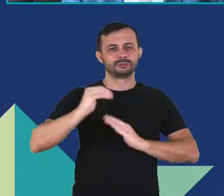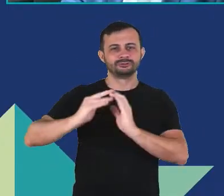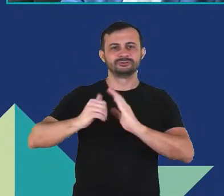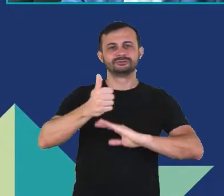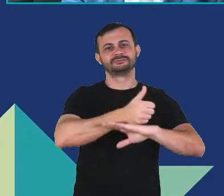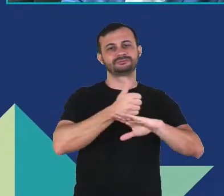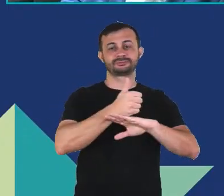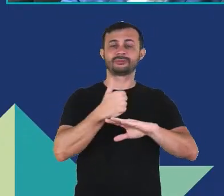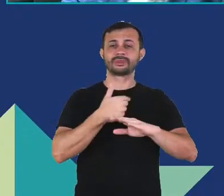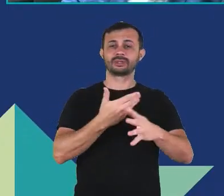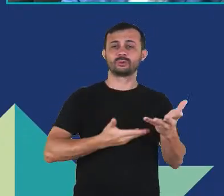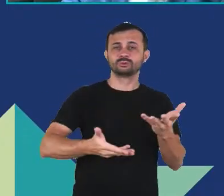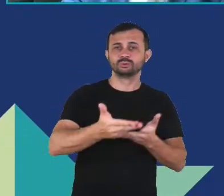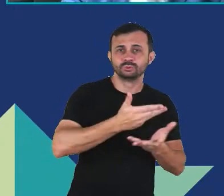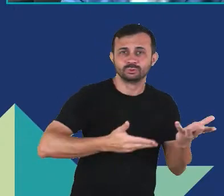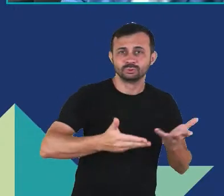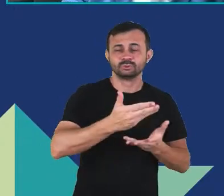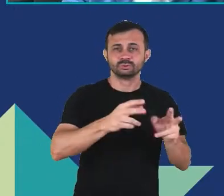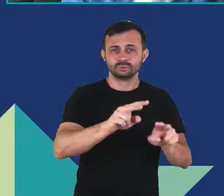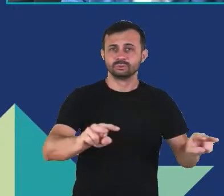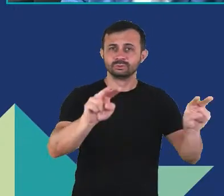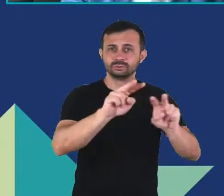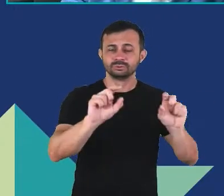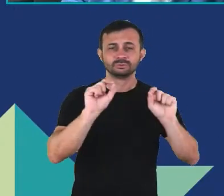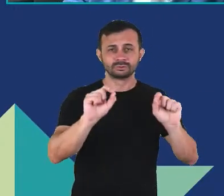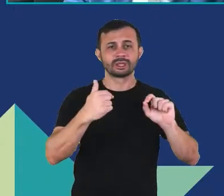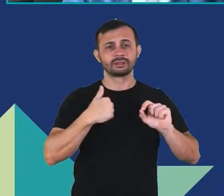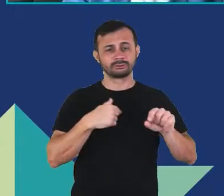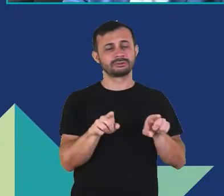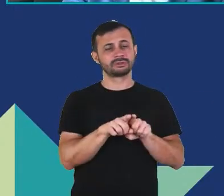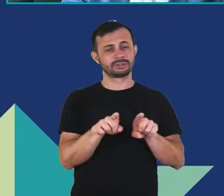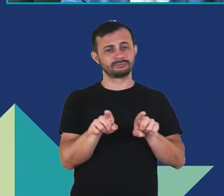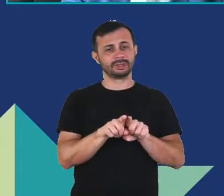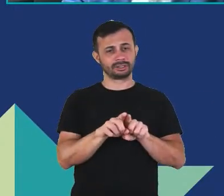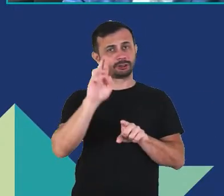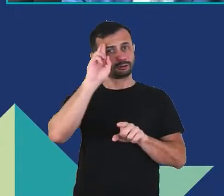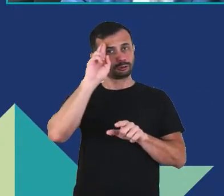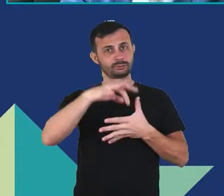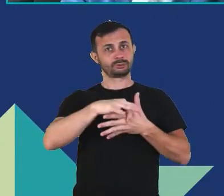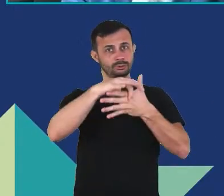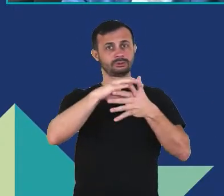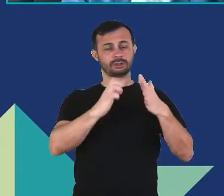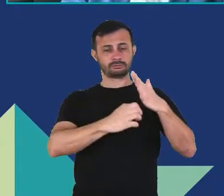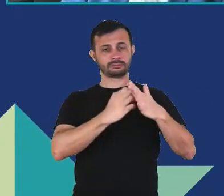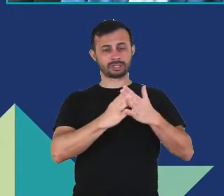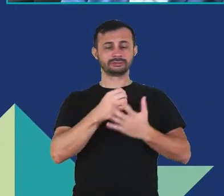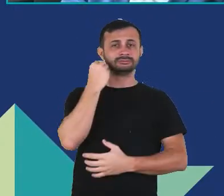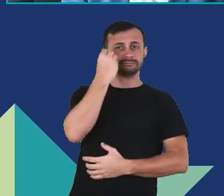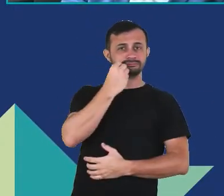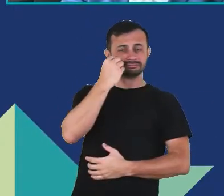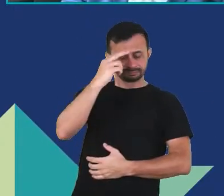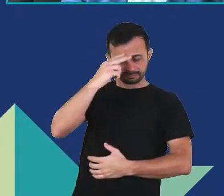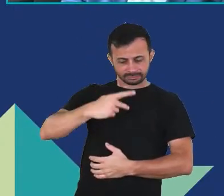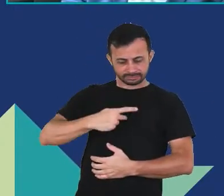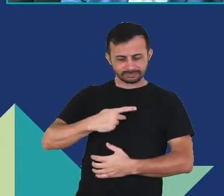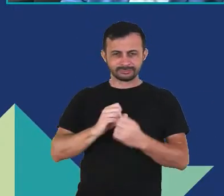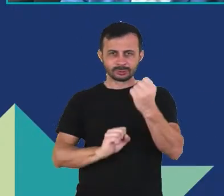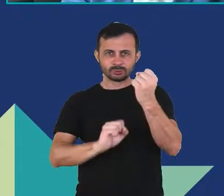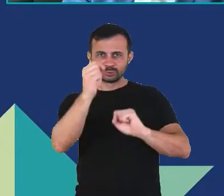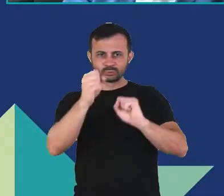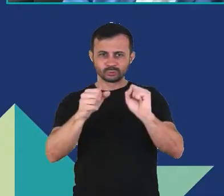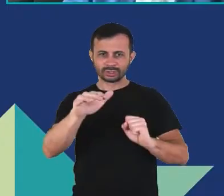but also a former dam owner, the mining industry is actually stealing a lot